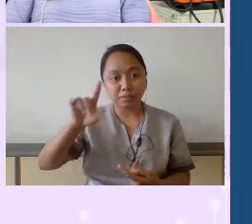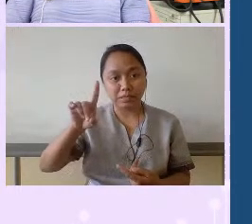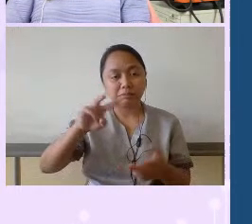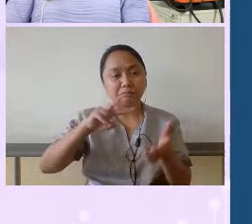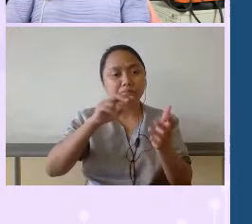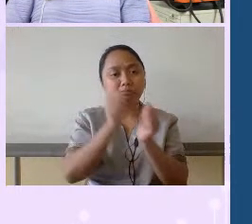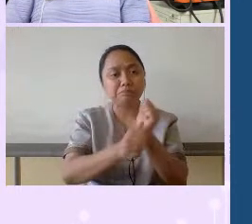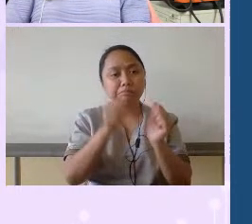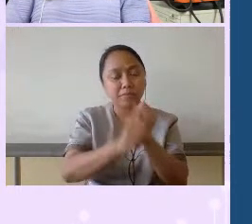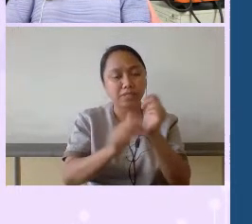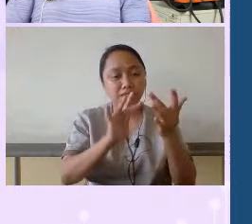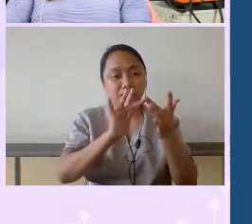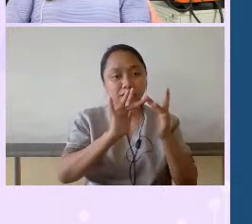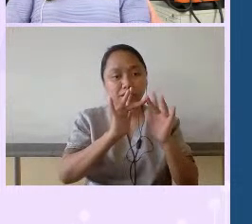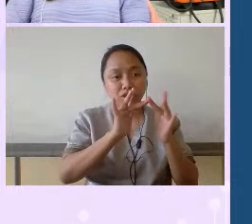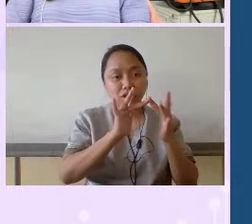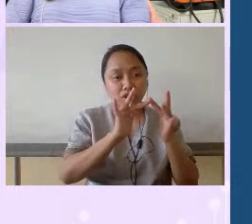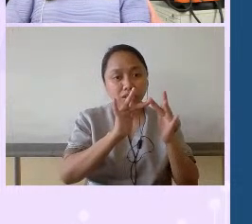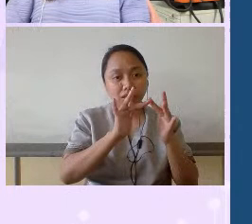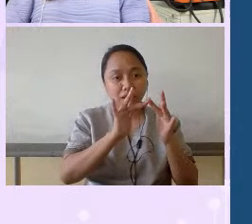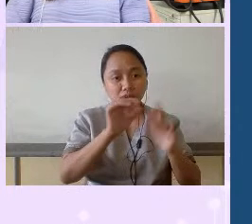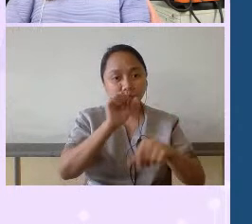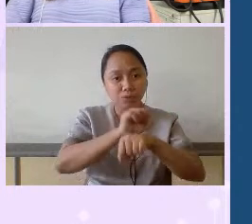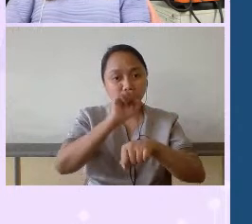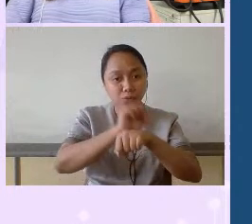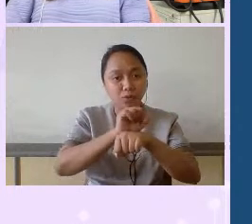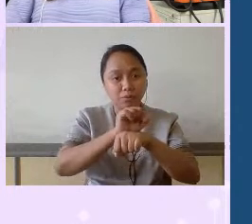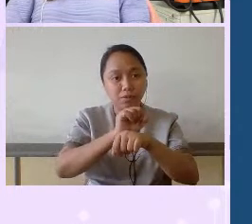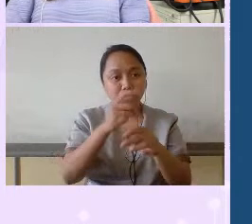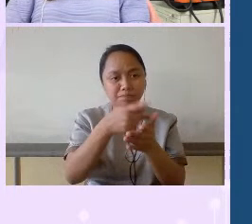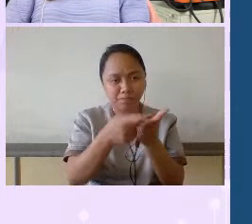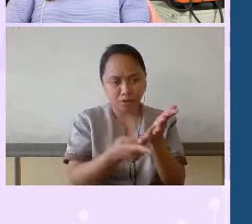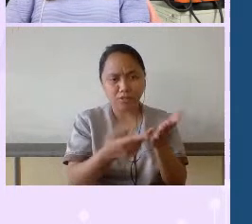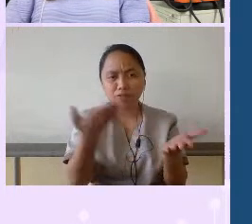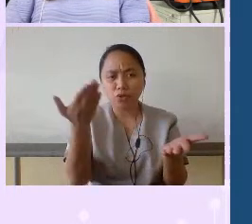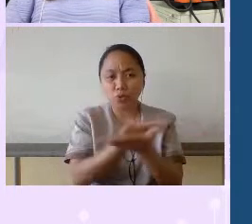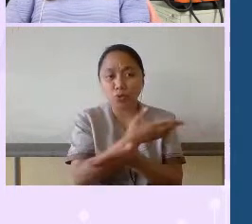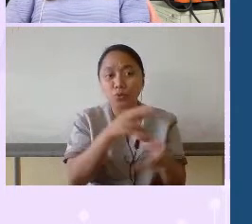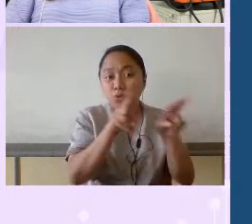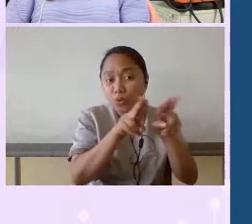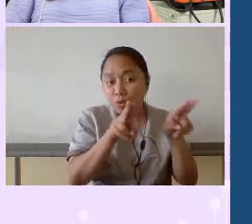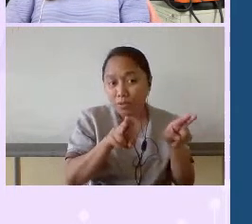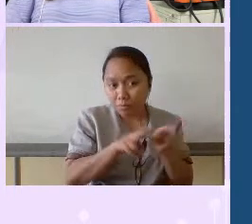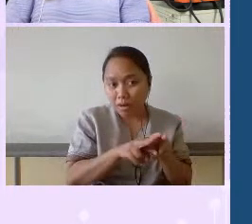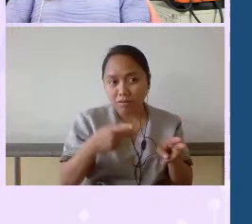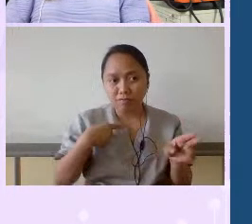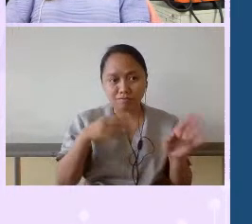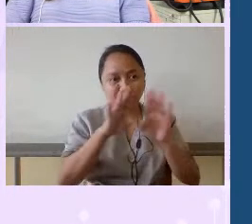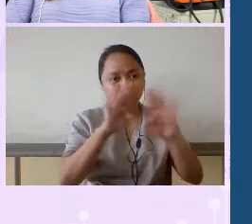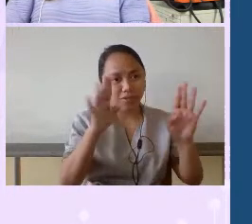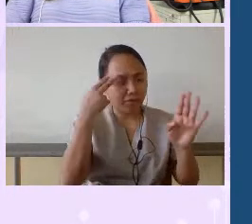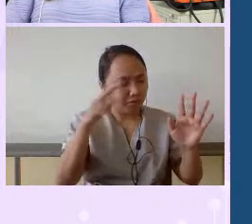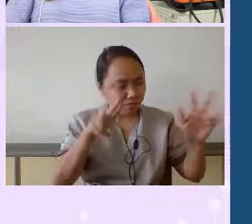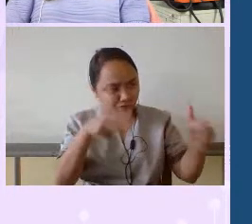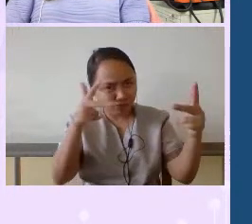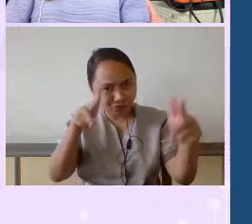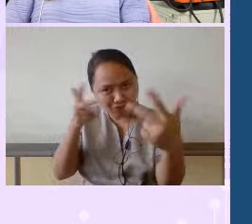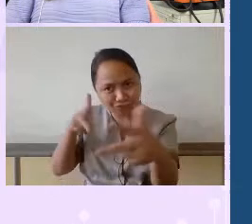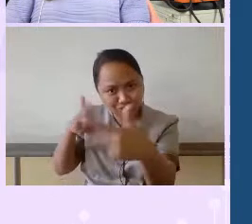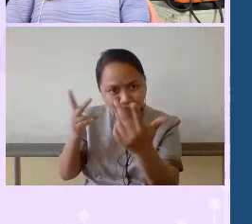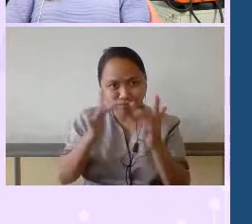has fast become the new normal with employers, workers, and the government alike contending with